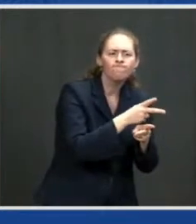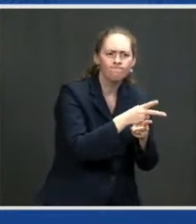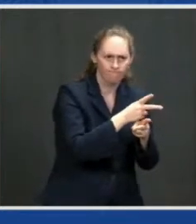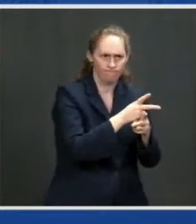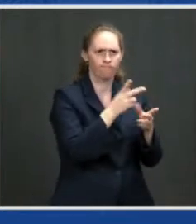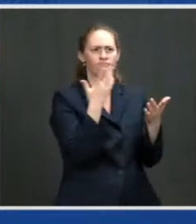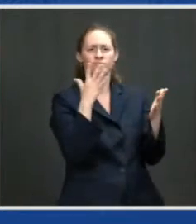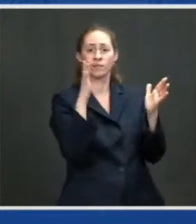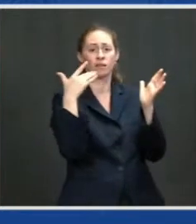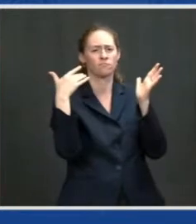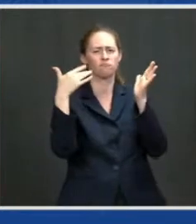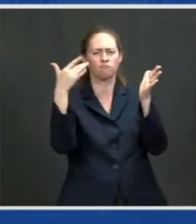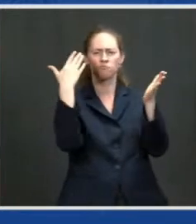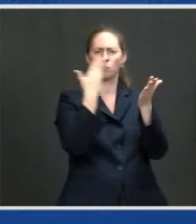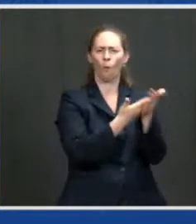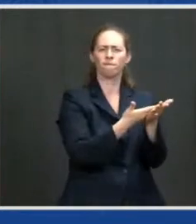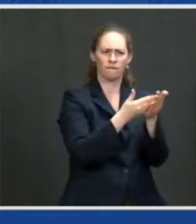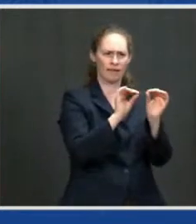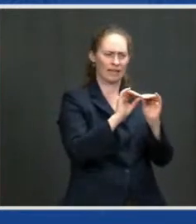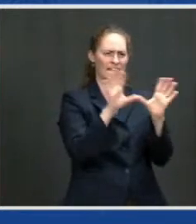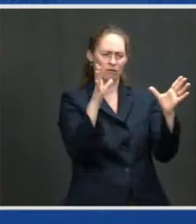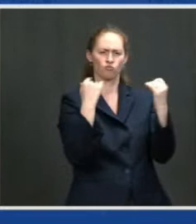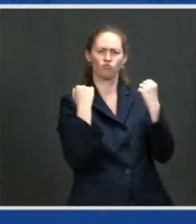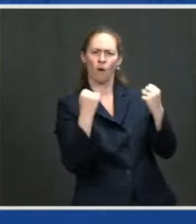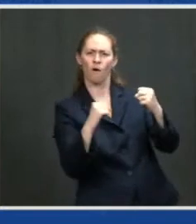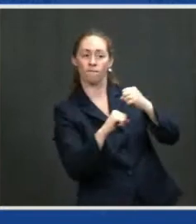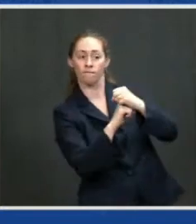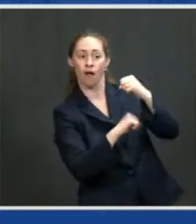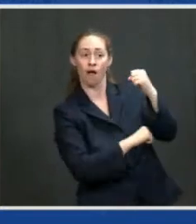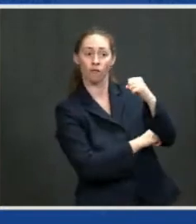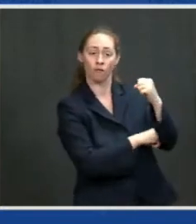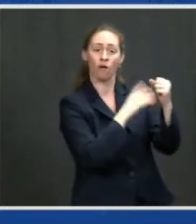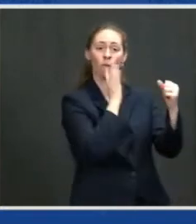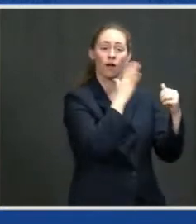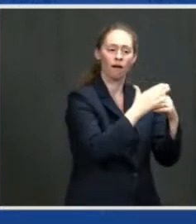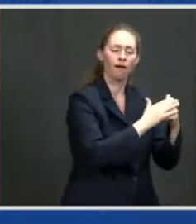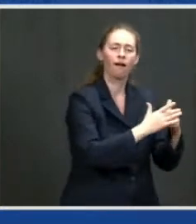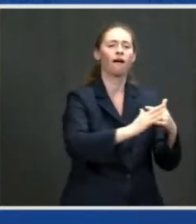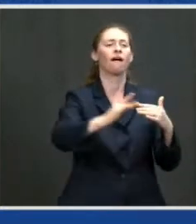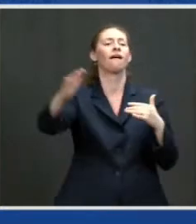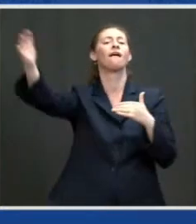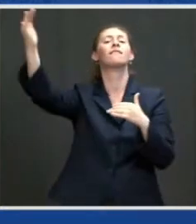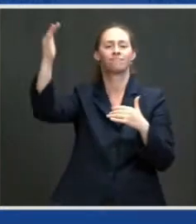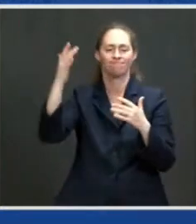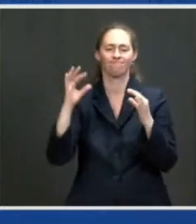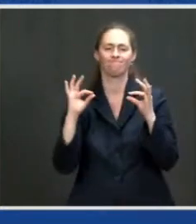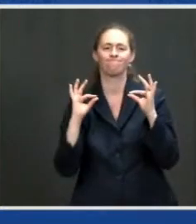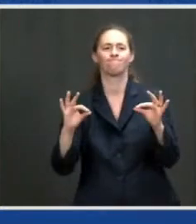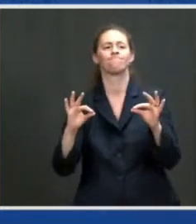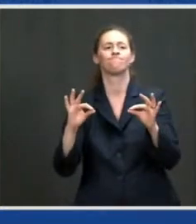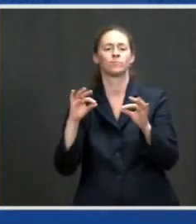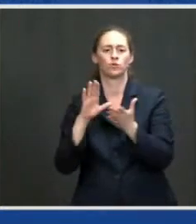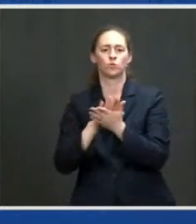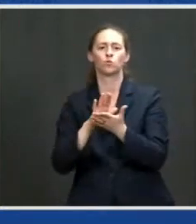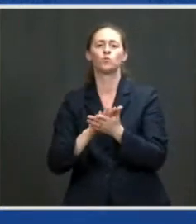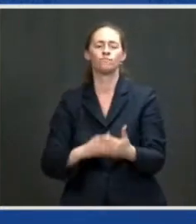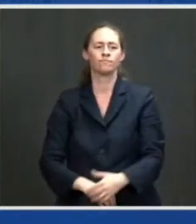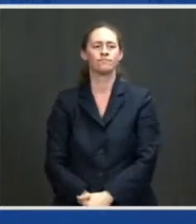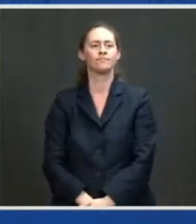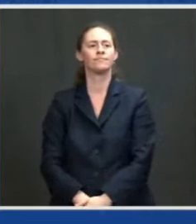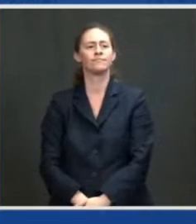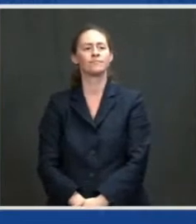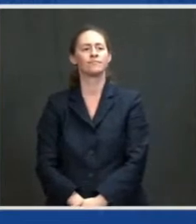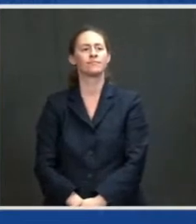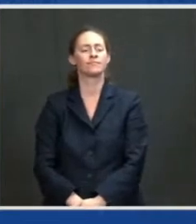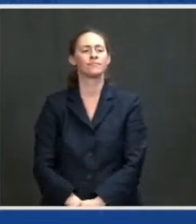that, those children have an opportunity of 56% better chance of going through all 12 years